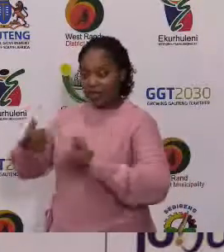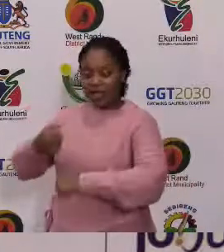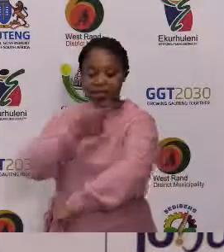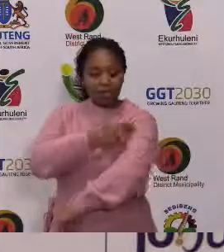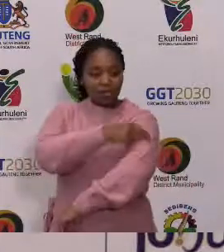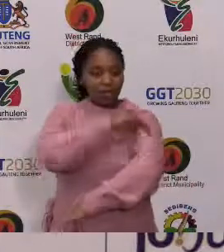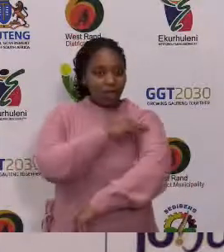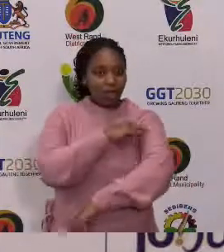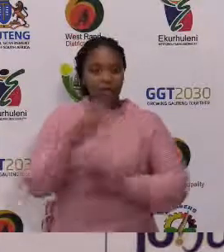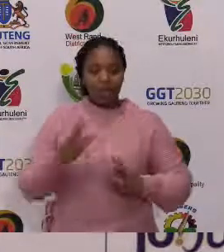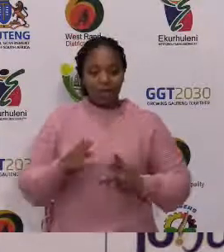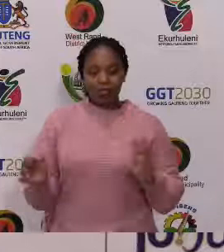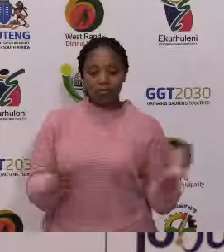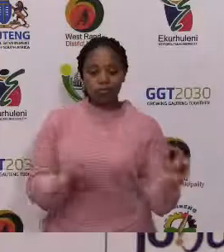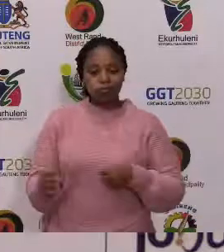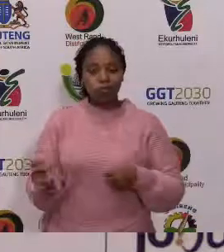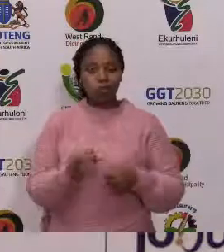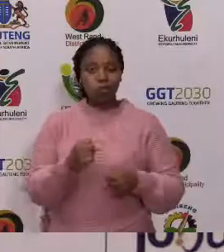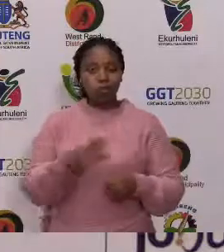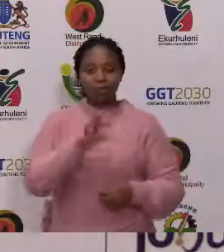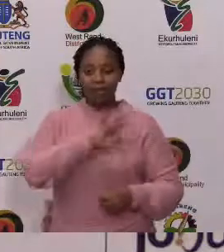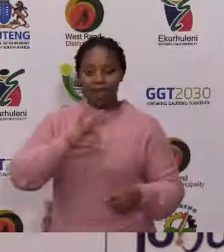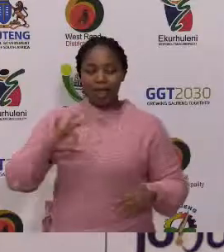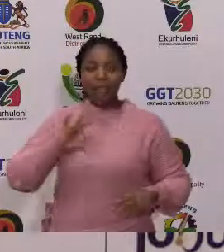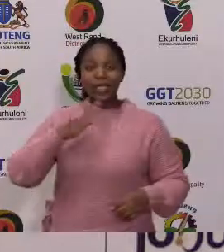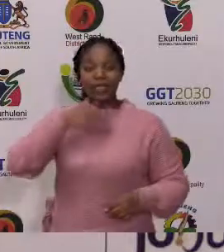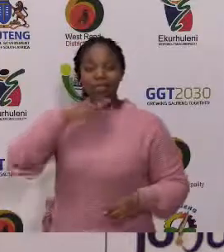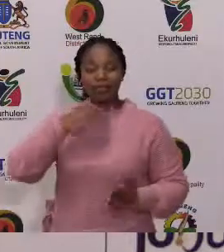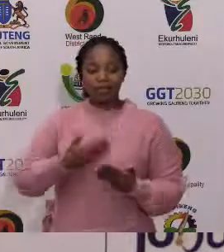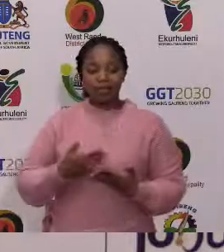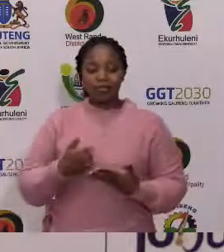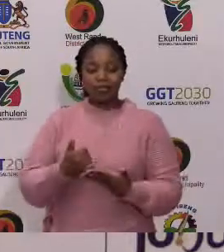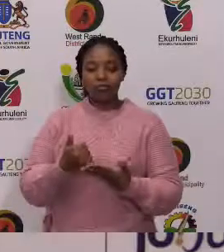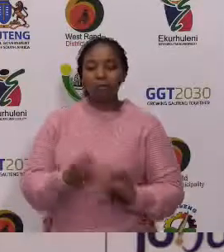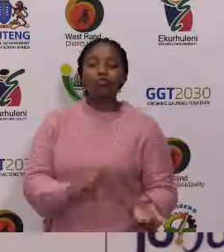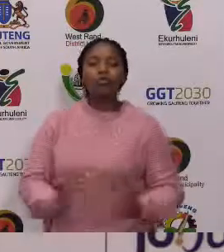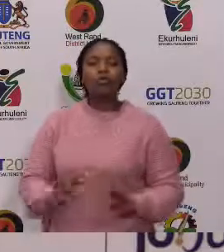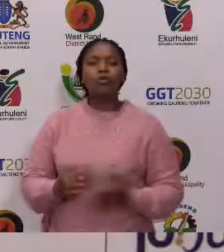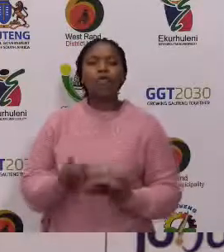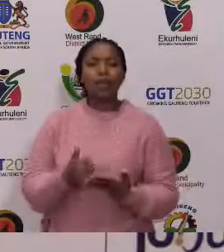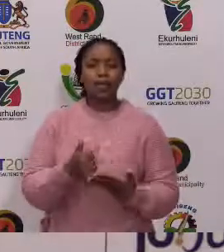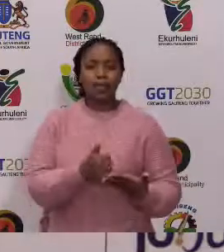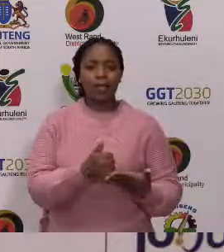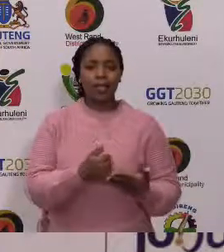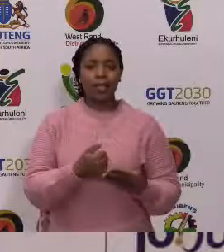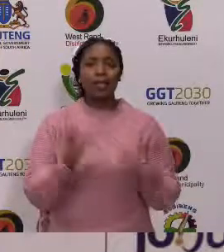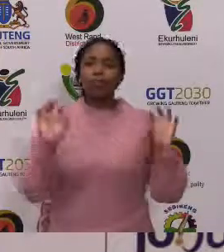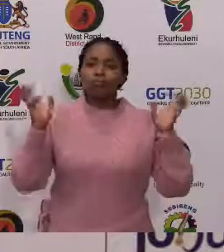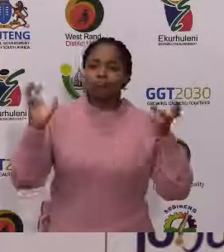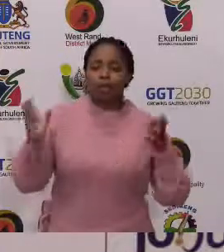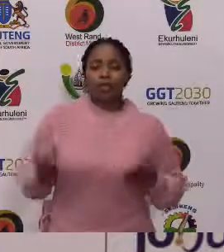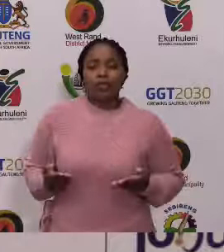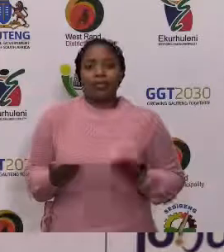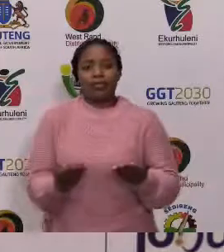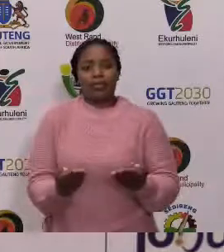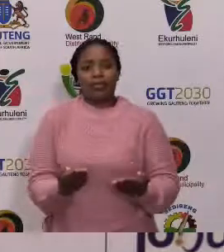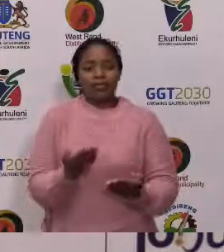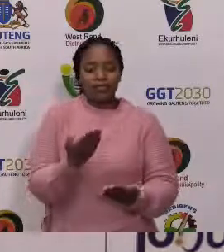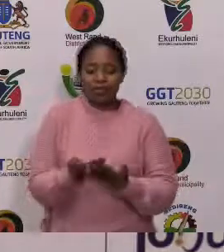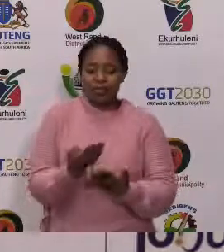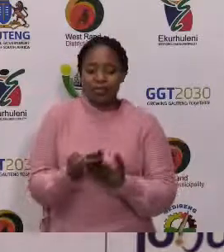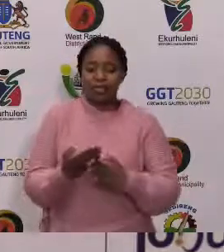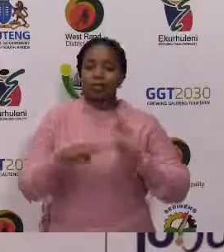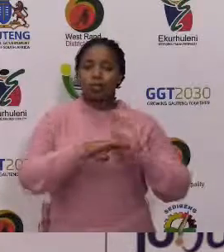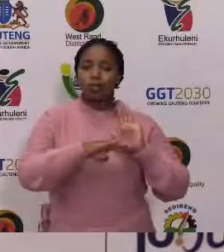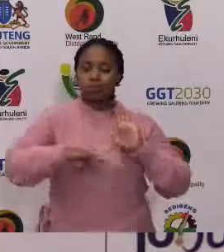also aligned to where the risks are. The ambulance services, the availability of beds is fixed, we